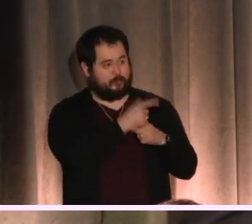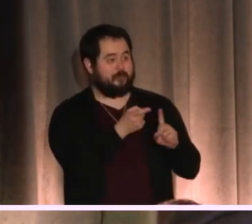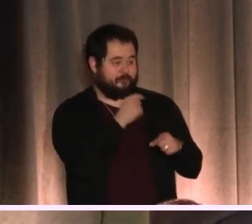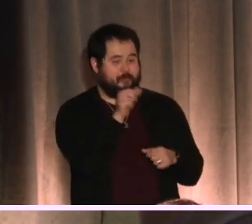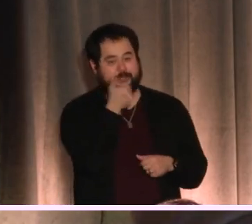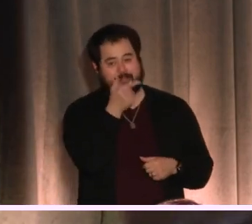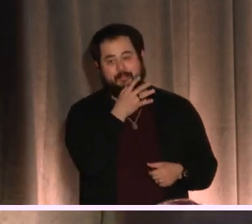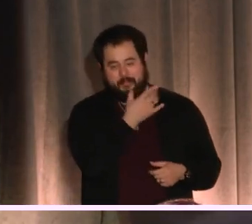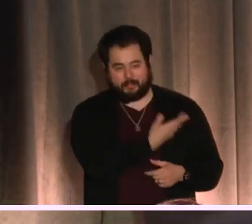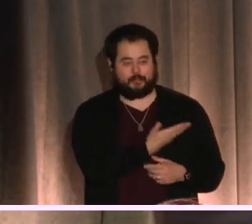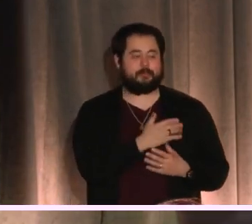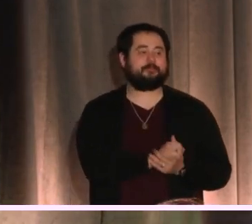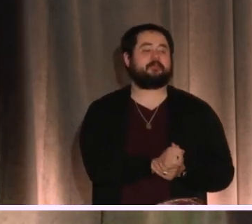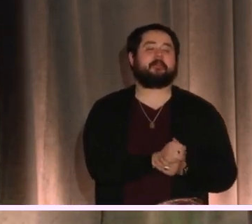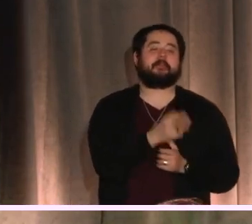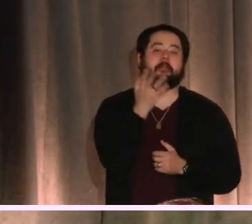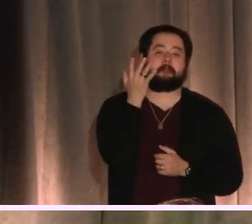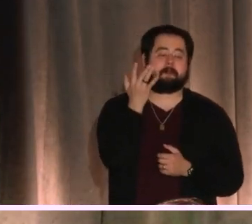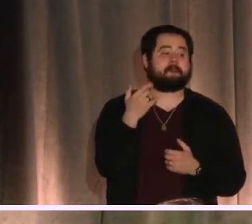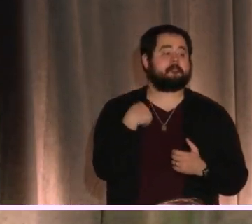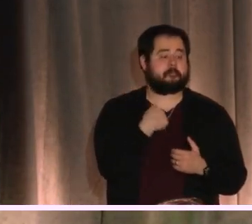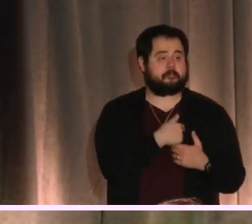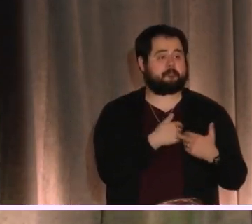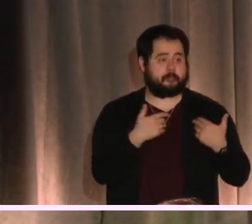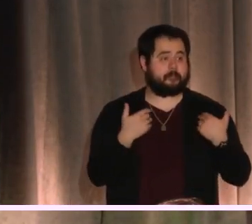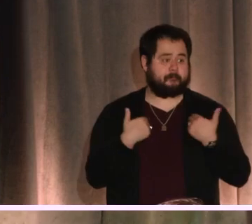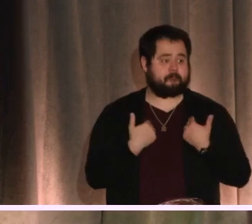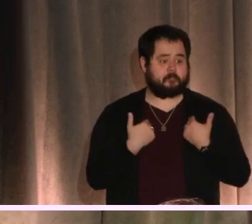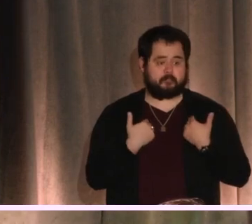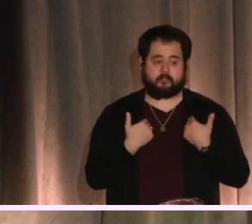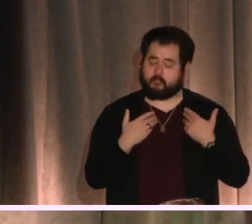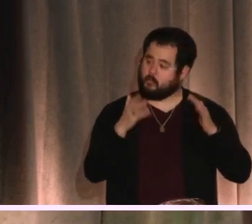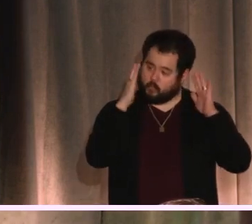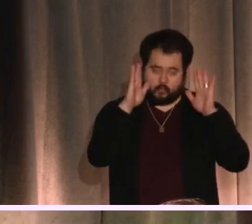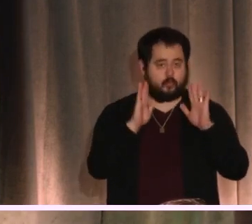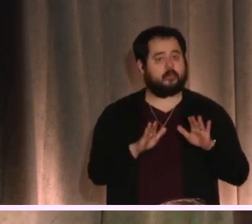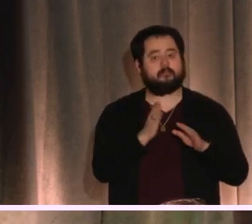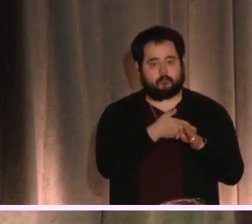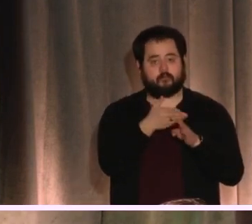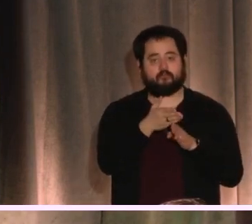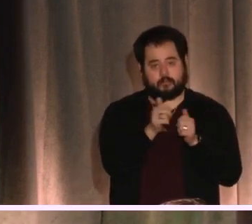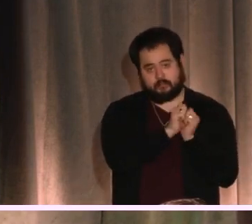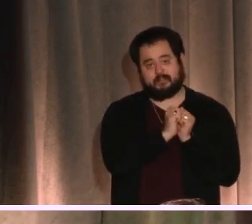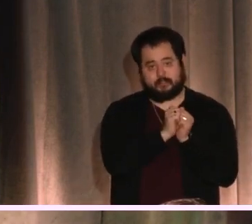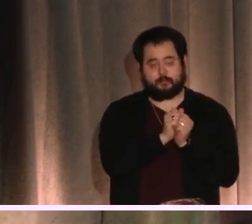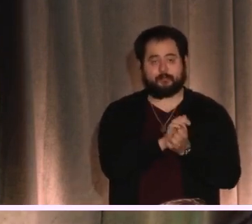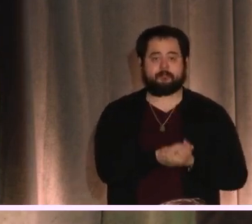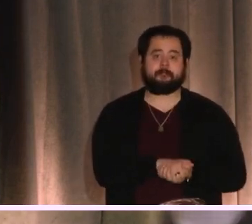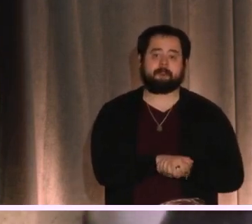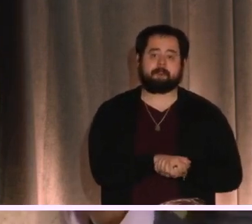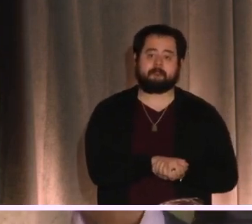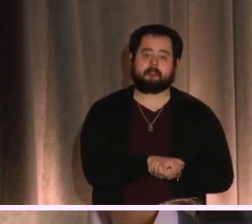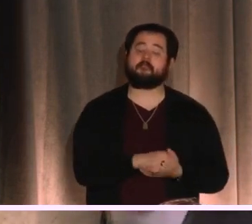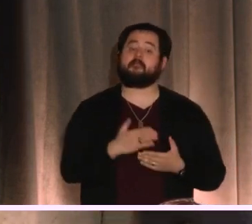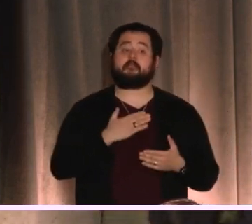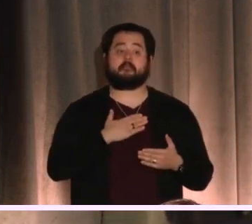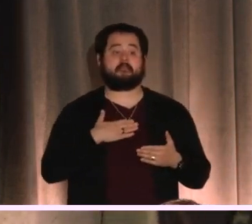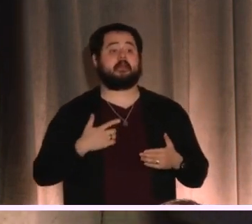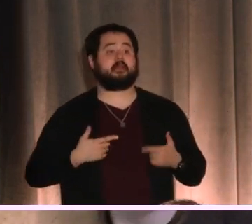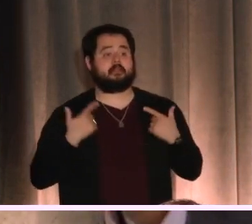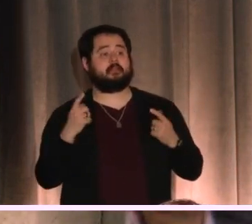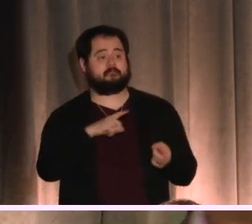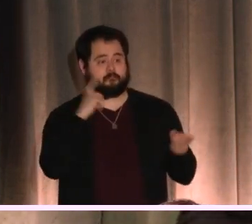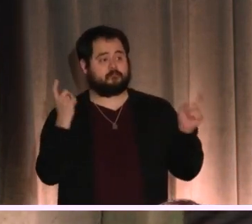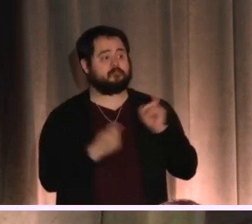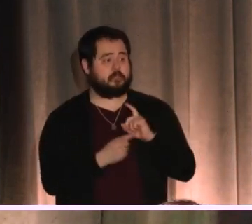another mother, because we've had a great career together. And so my life changed, and I'm so